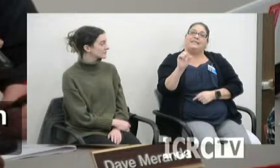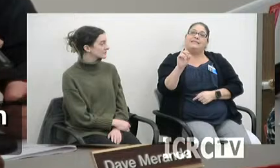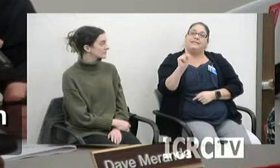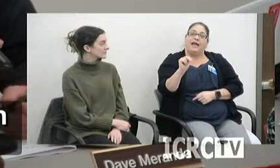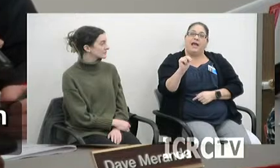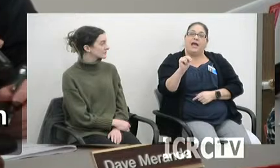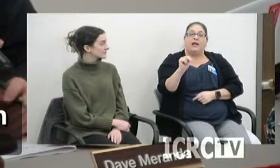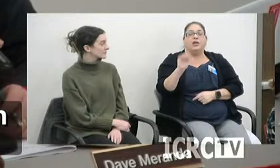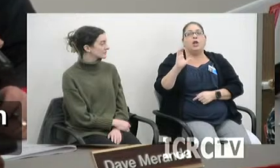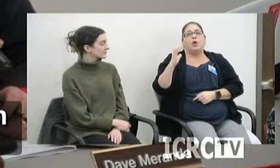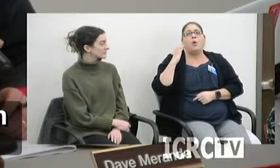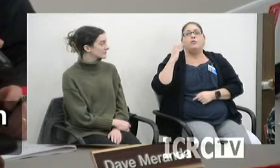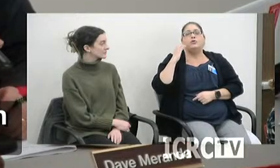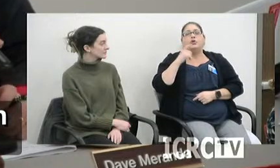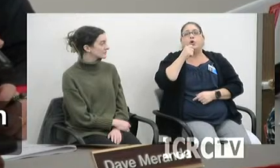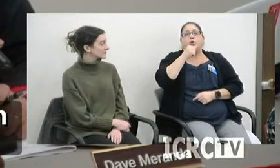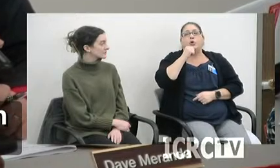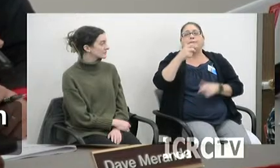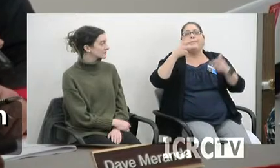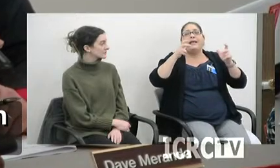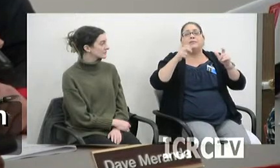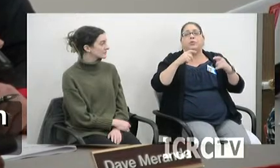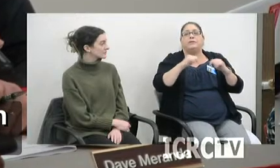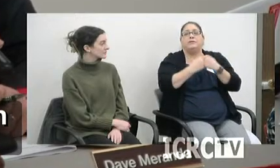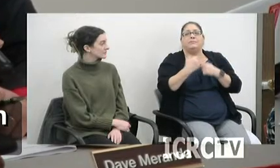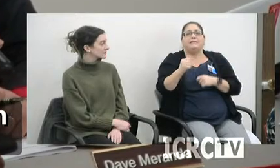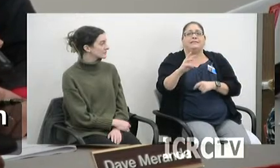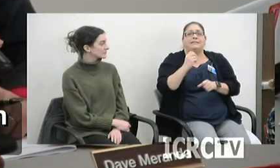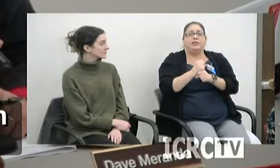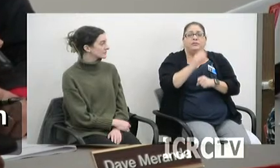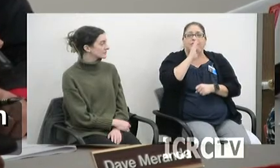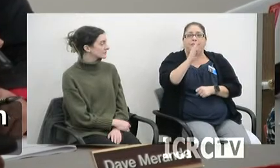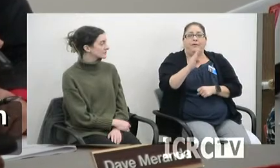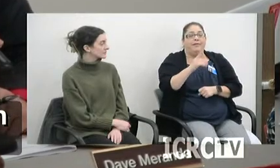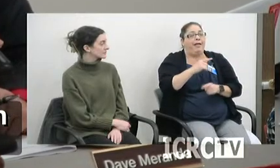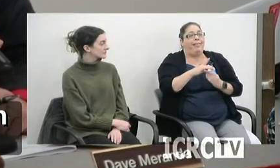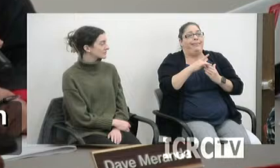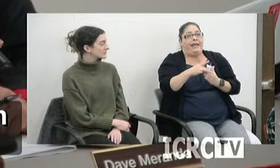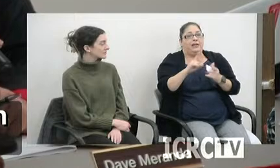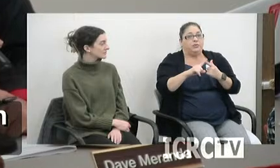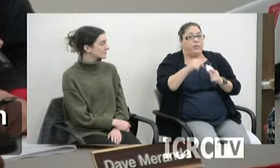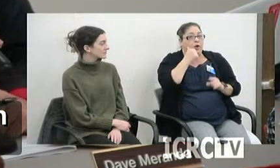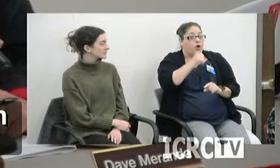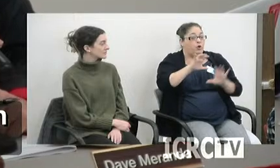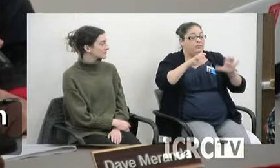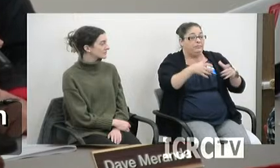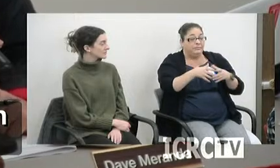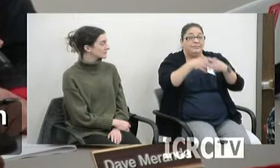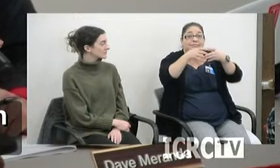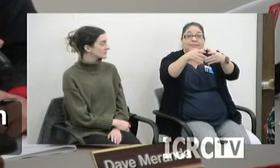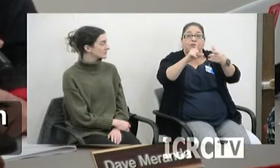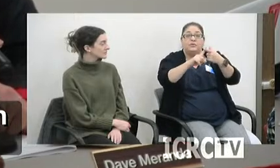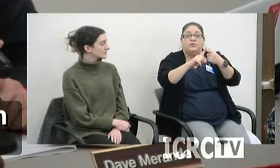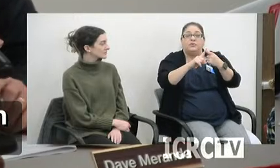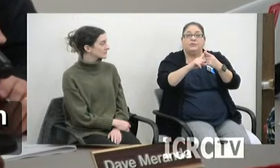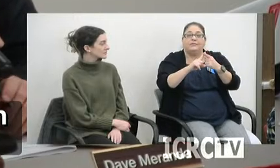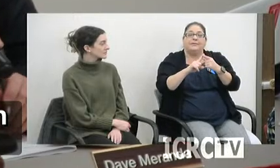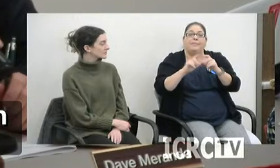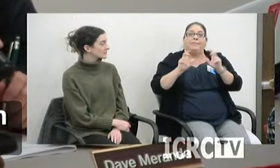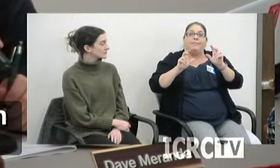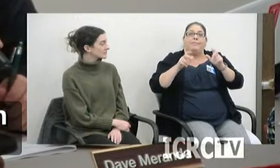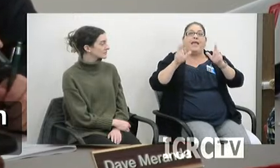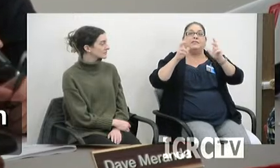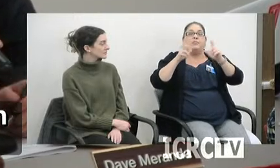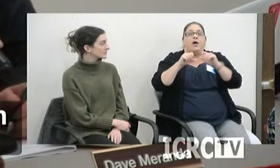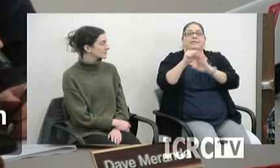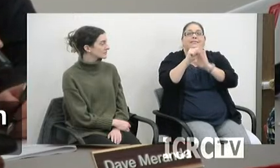Ted coached the girls' basketball team for 16 years, leading them to the girls' basketball State of Ohio Final Four